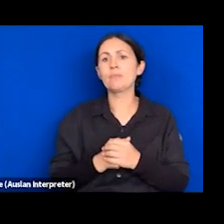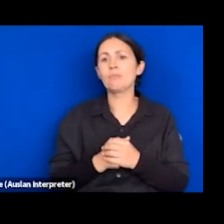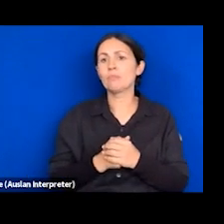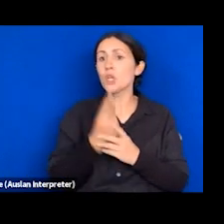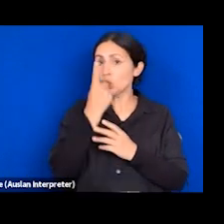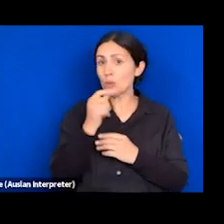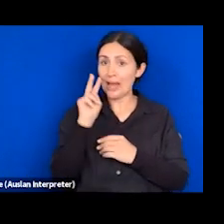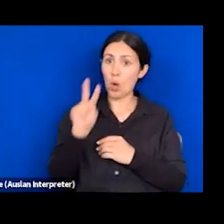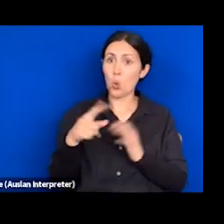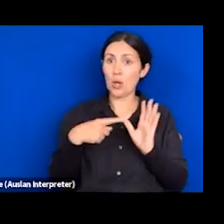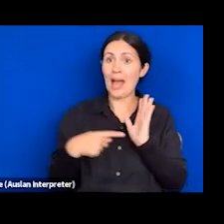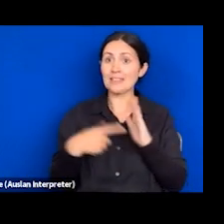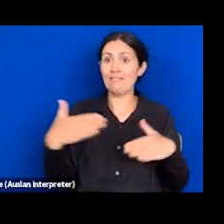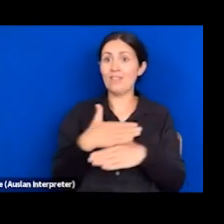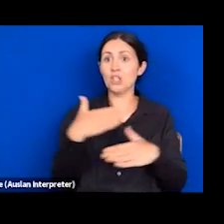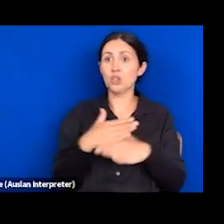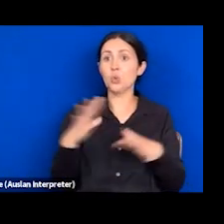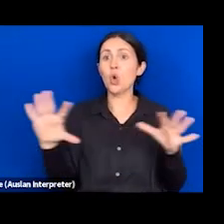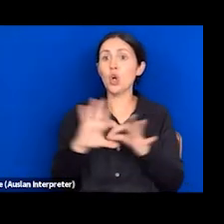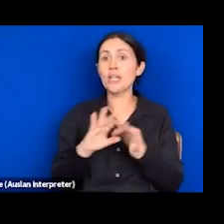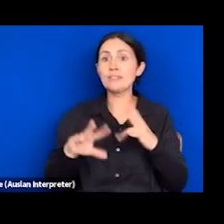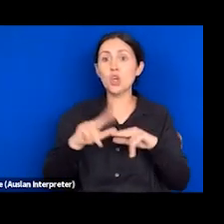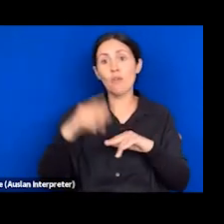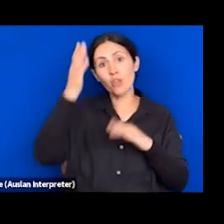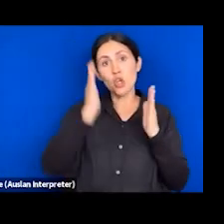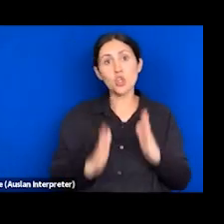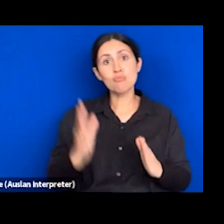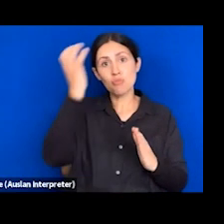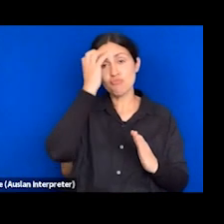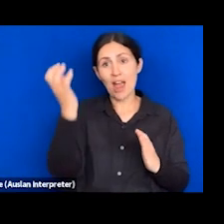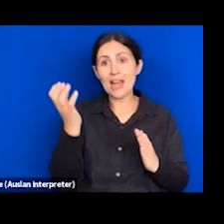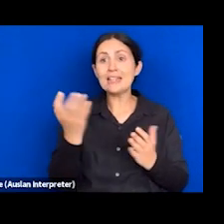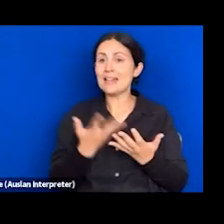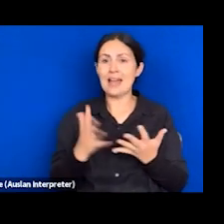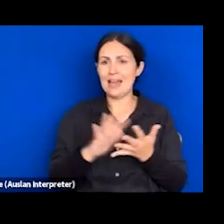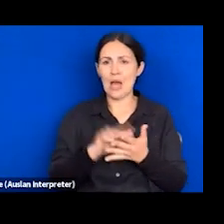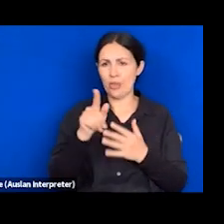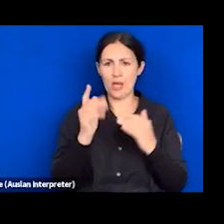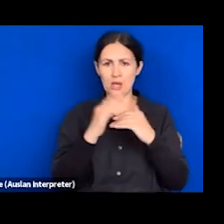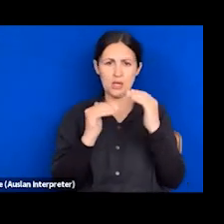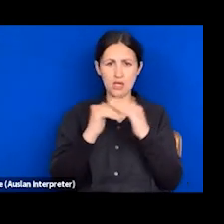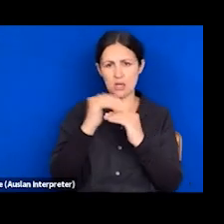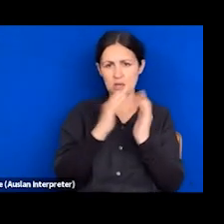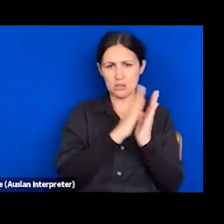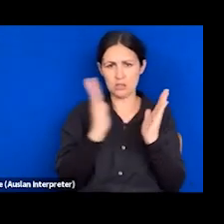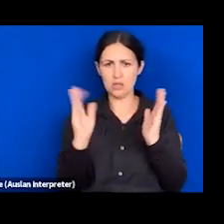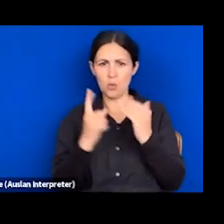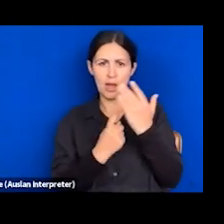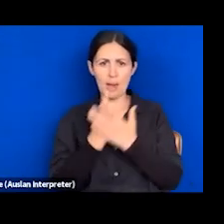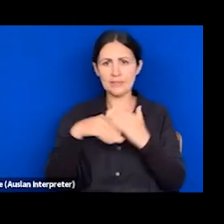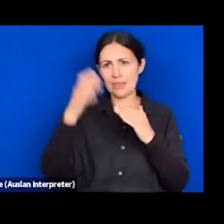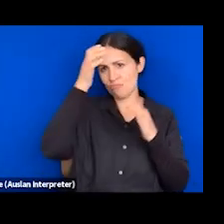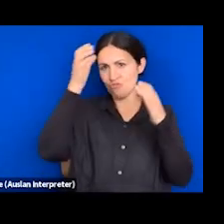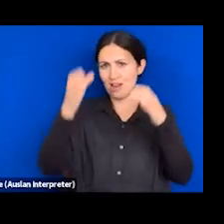up the functional connectivity of the human brain and how that naturally falls in along a gradient that separates